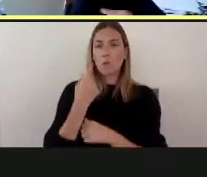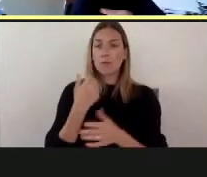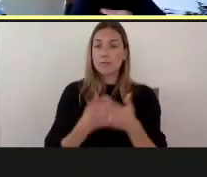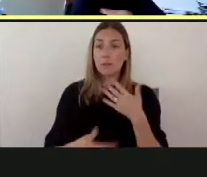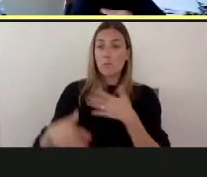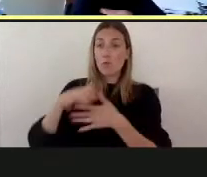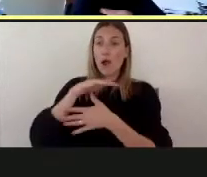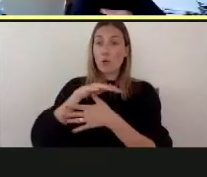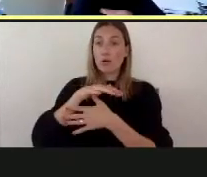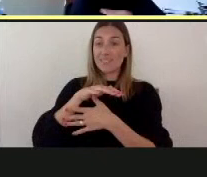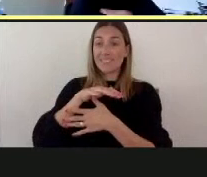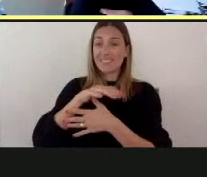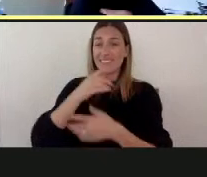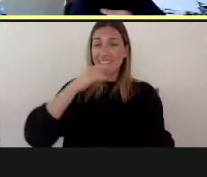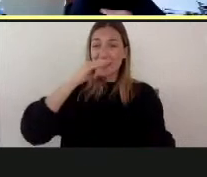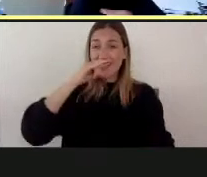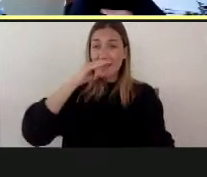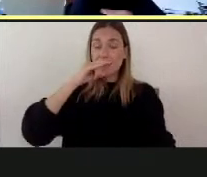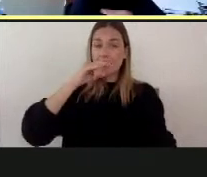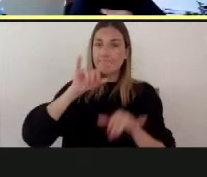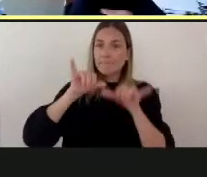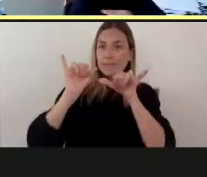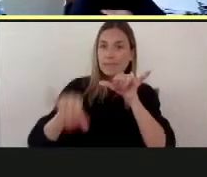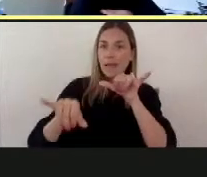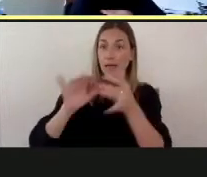kids in school.